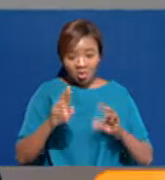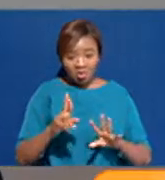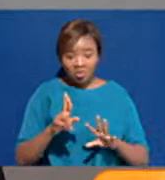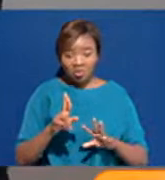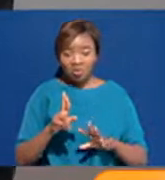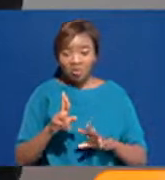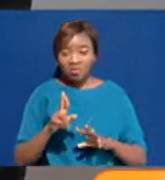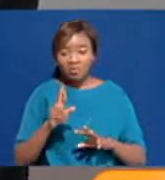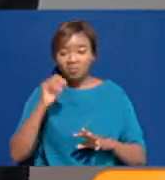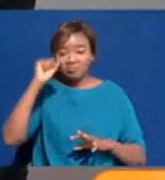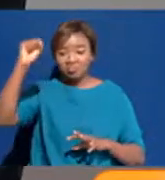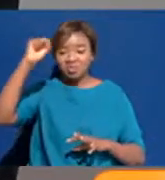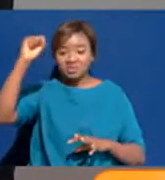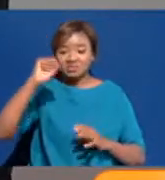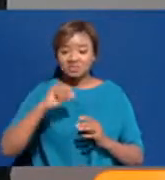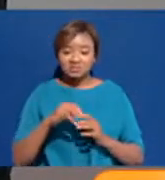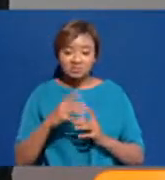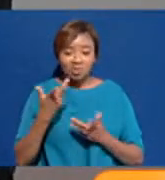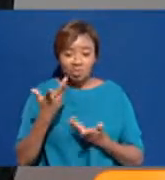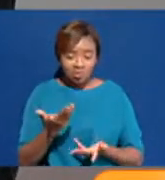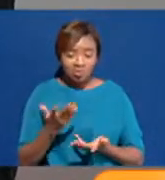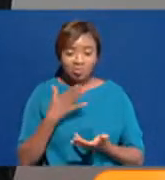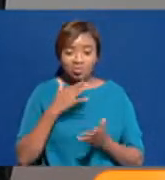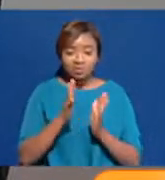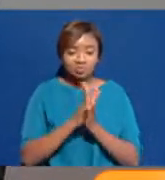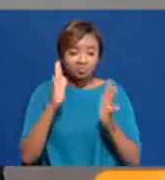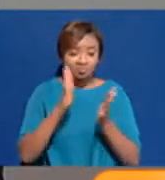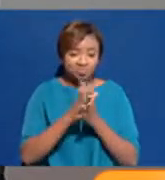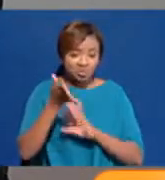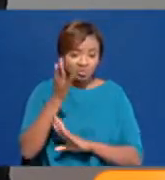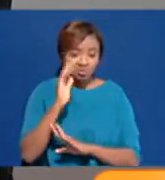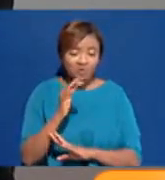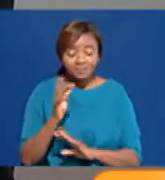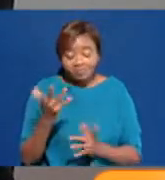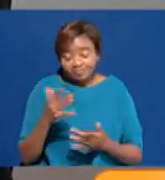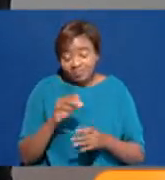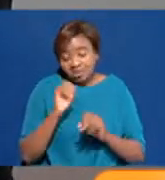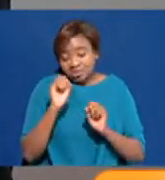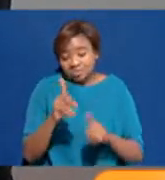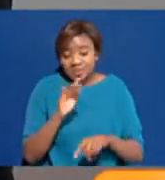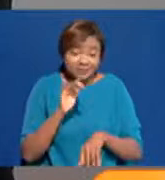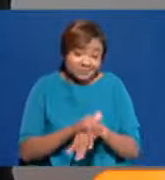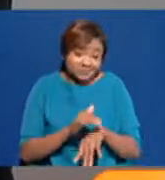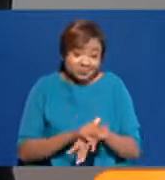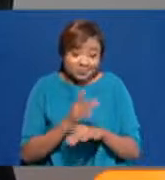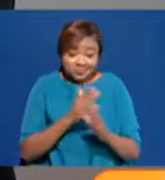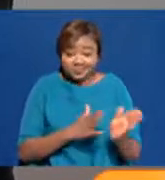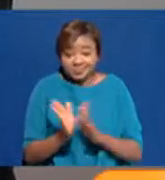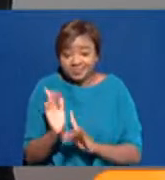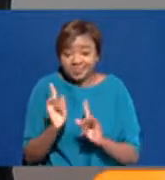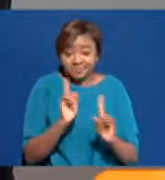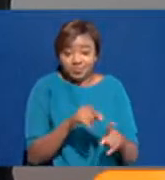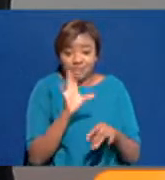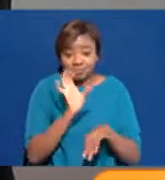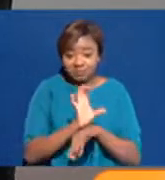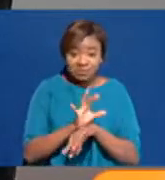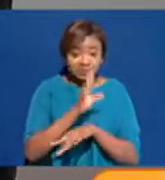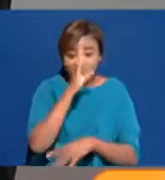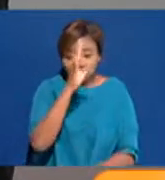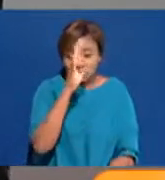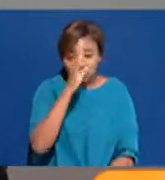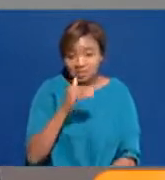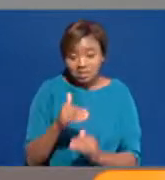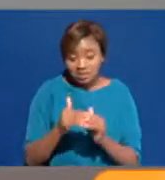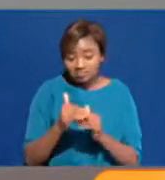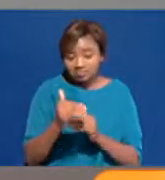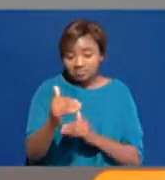him. I wouldn't want to judge that statement. But I think it's very good that they attend church every Sunday for the next